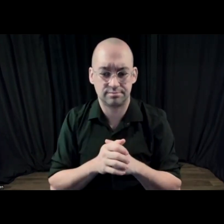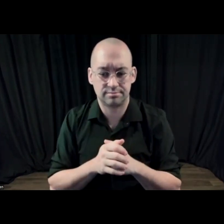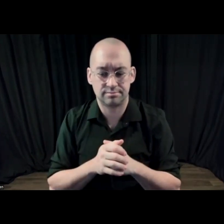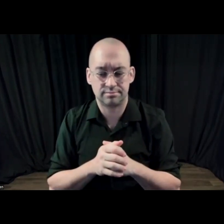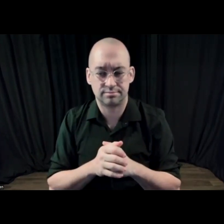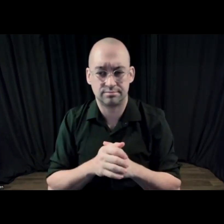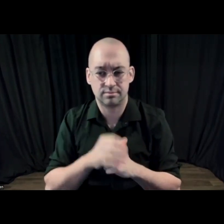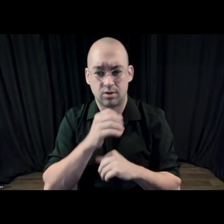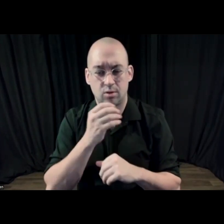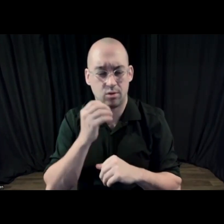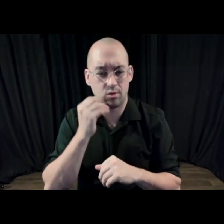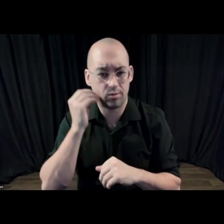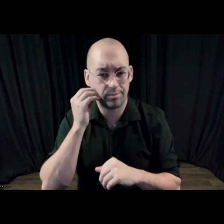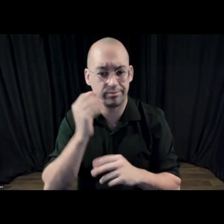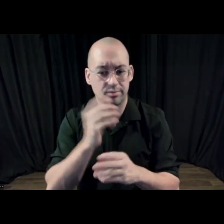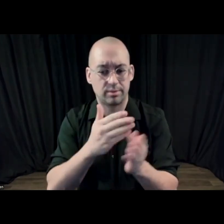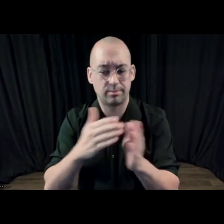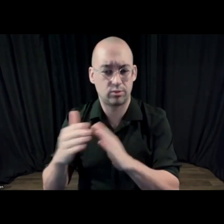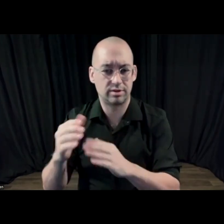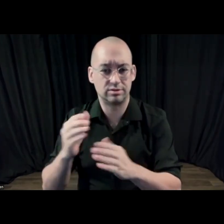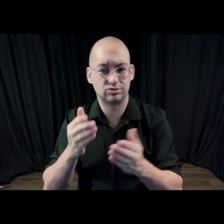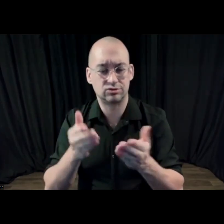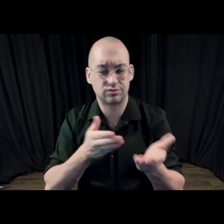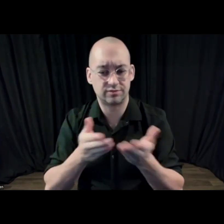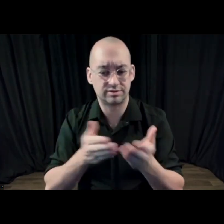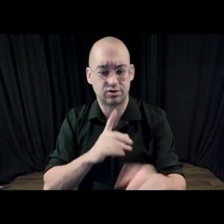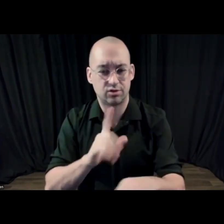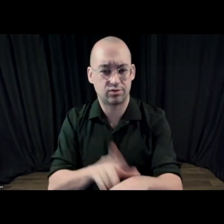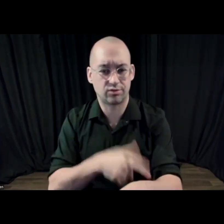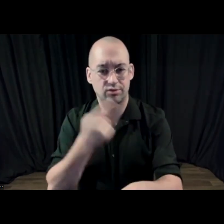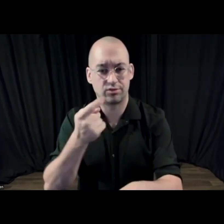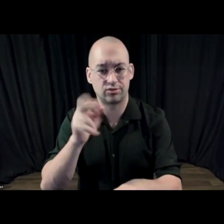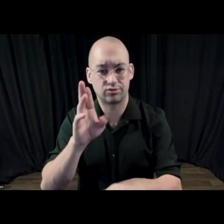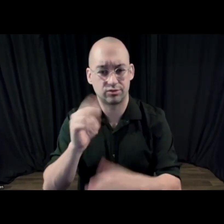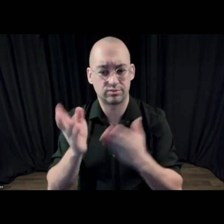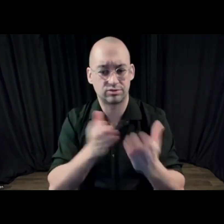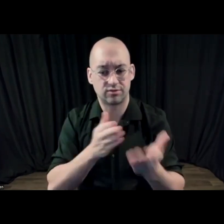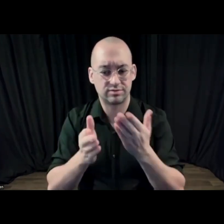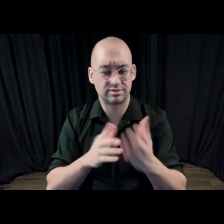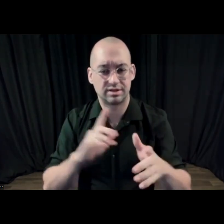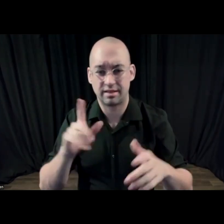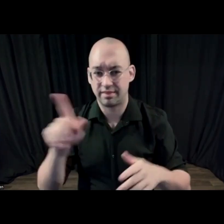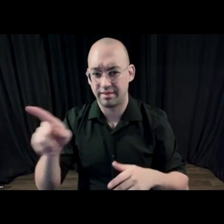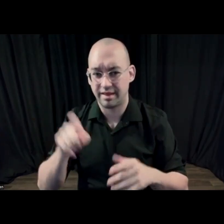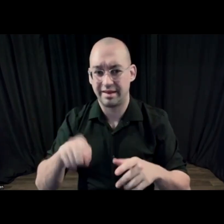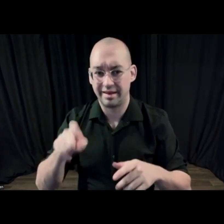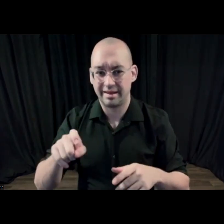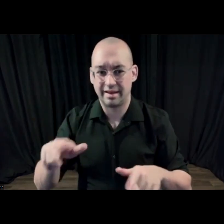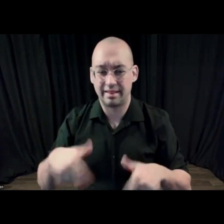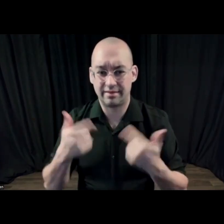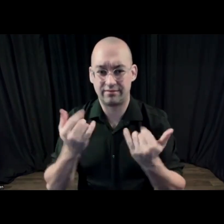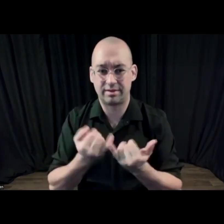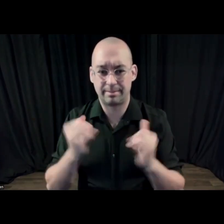the home and community-based services and the long-term services and supports that they need to live independently and to thrive at home and in